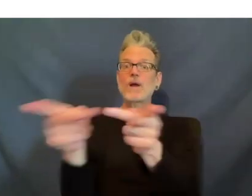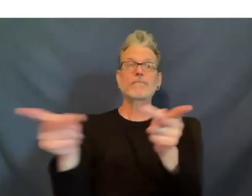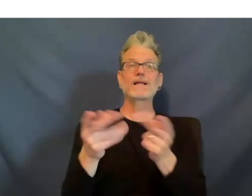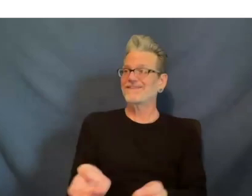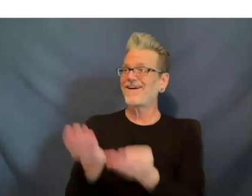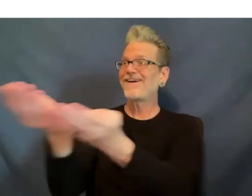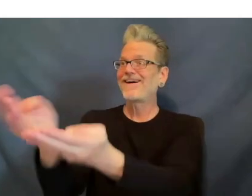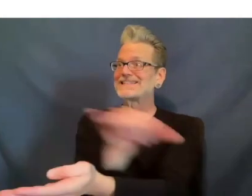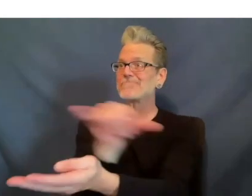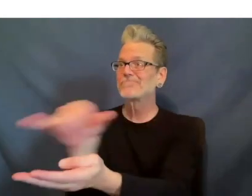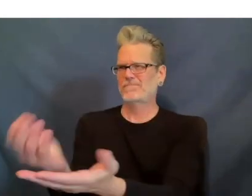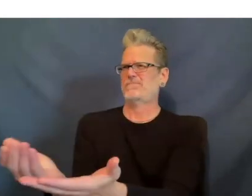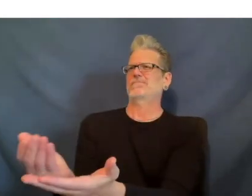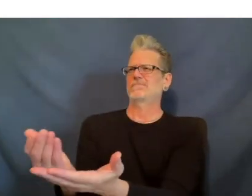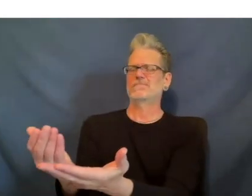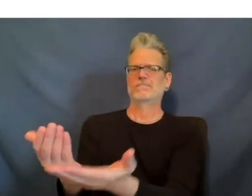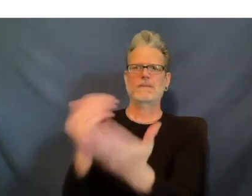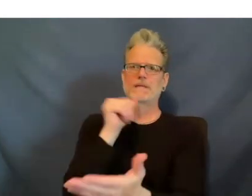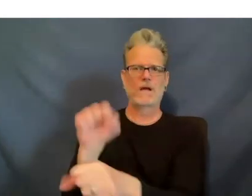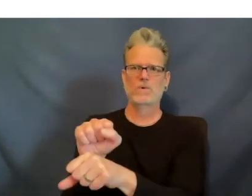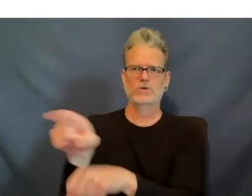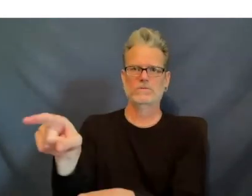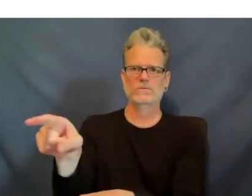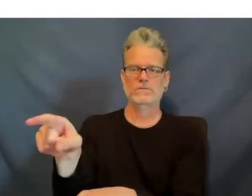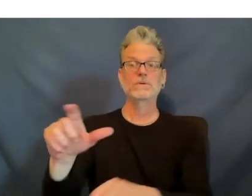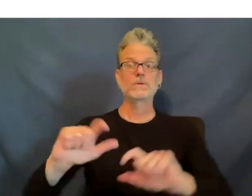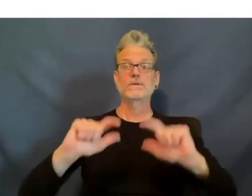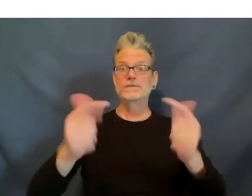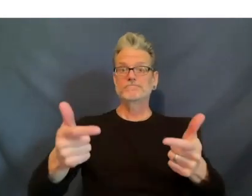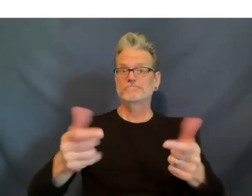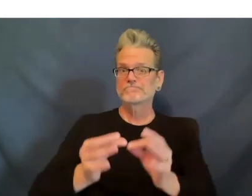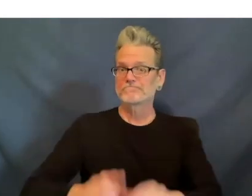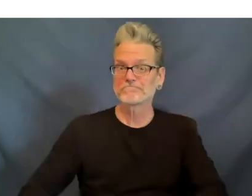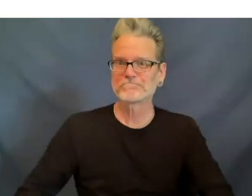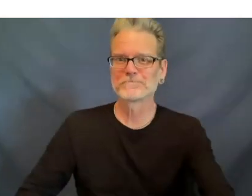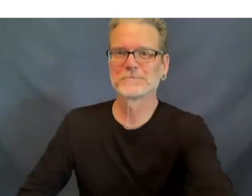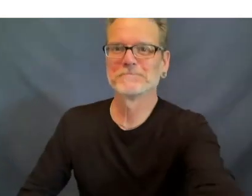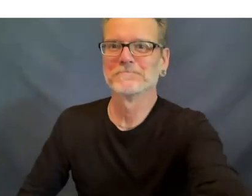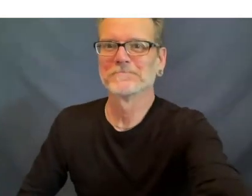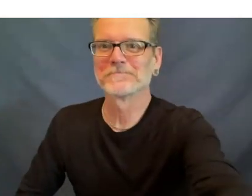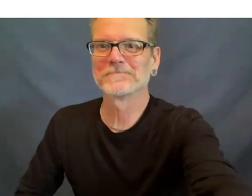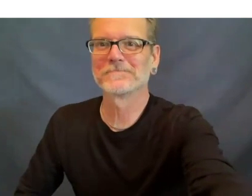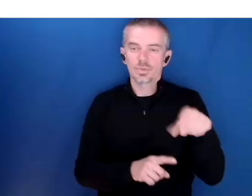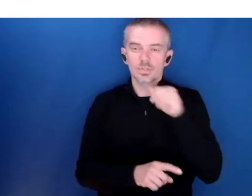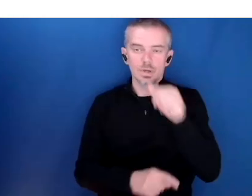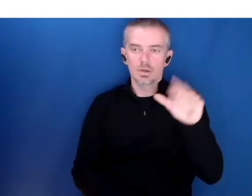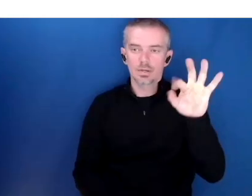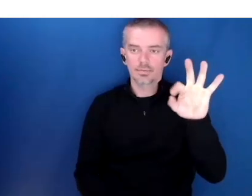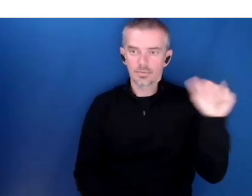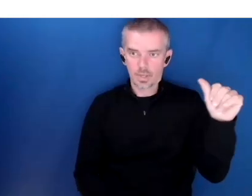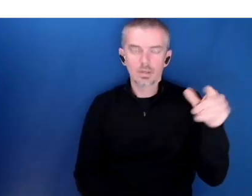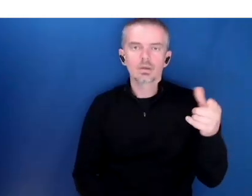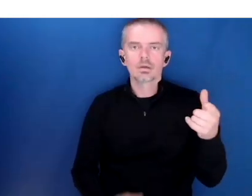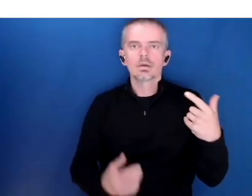approached differently in another place. Upsides about these aspects of non-federal financial assistance agreements is that there is room